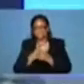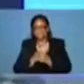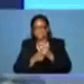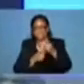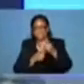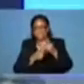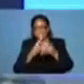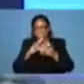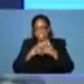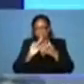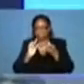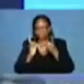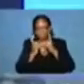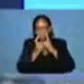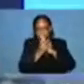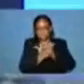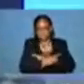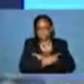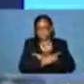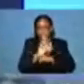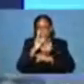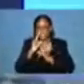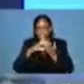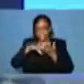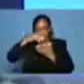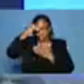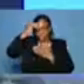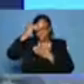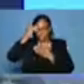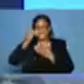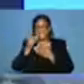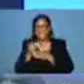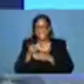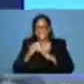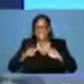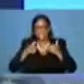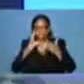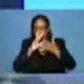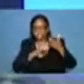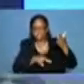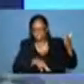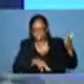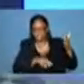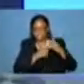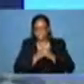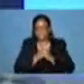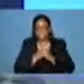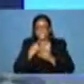from road transformations to literacy ratings when compared to our Caribbean neighbors like Barbados, whose literacy rate